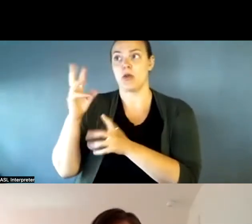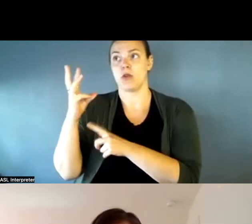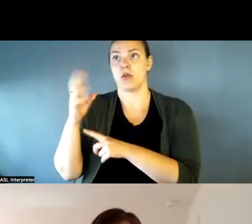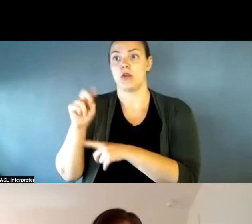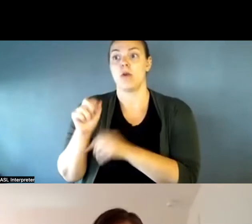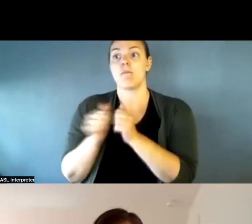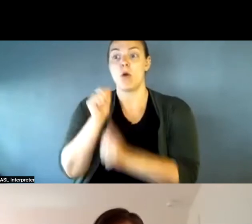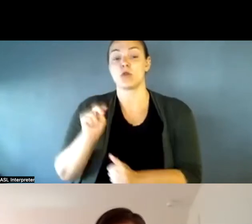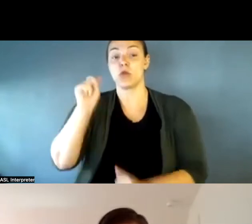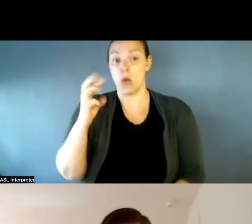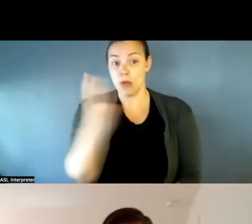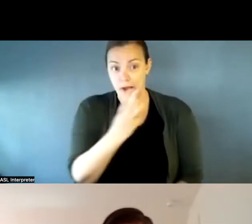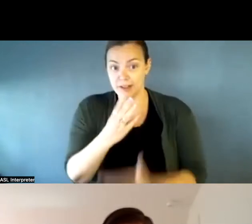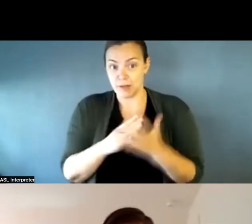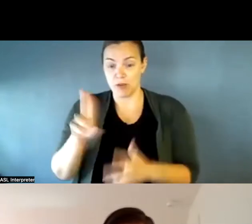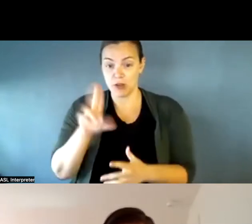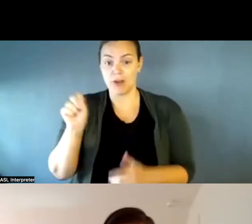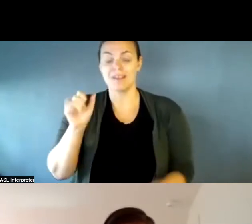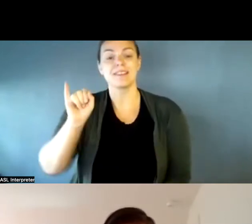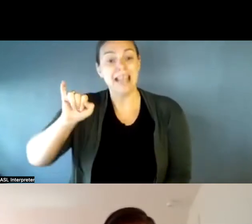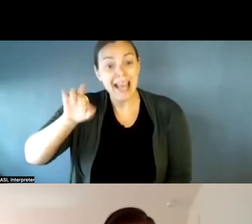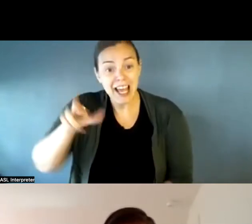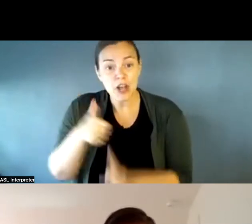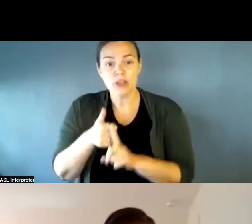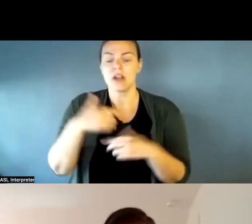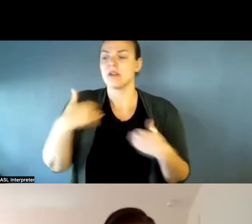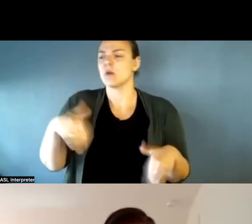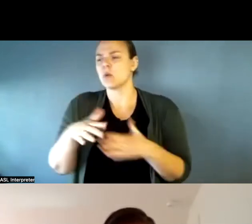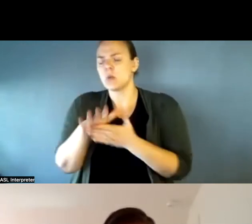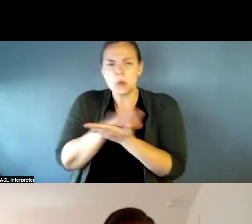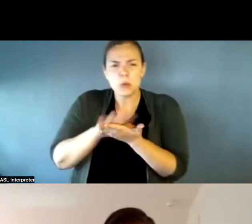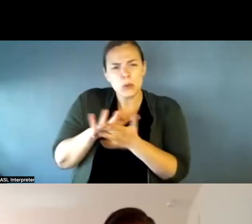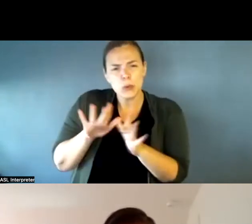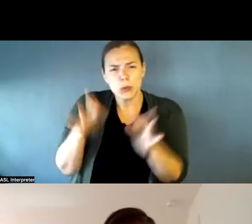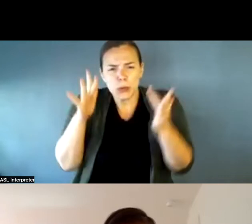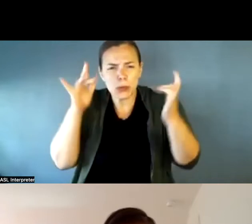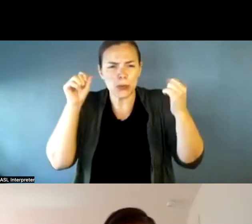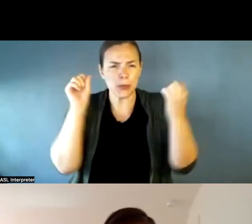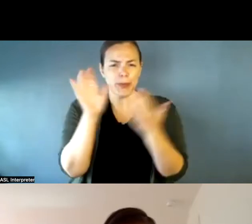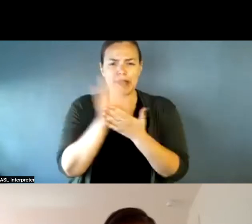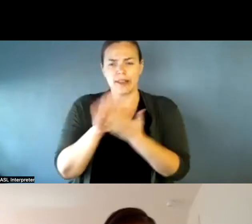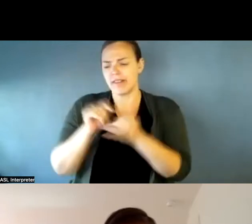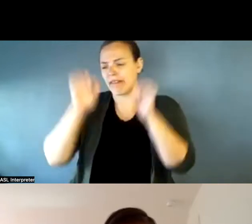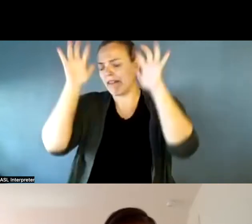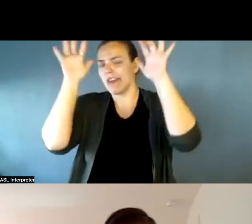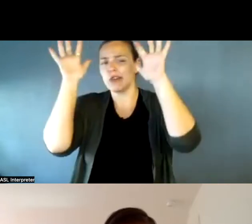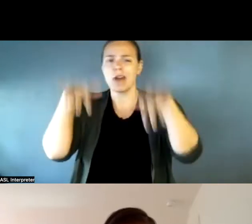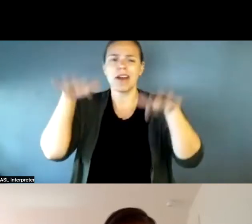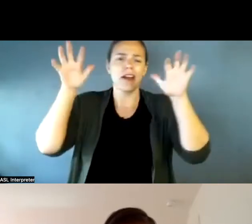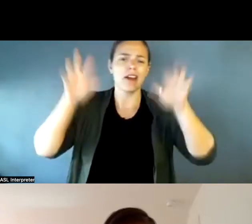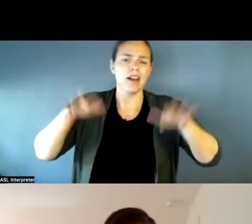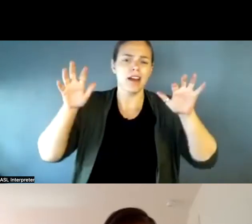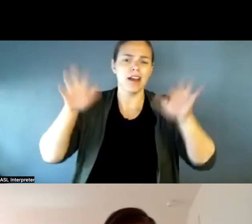States, where the air is really crisp and clear, and where the rain comes down. And